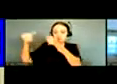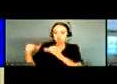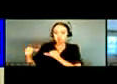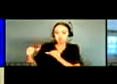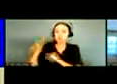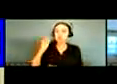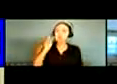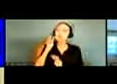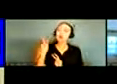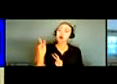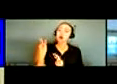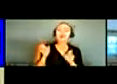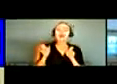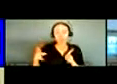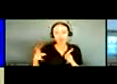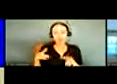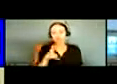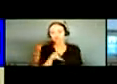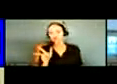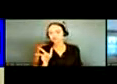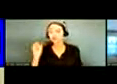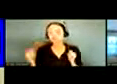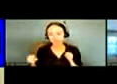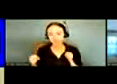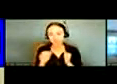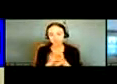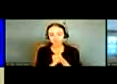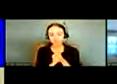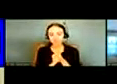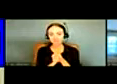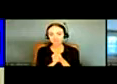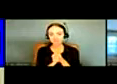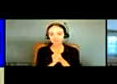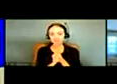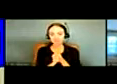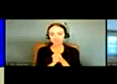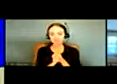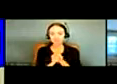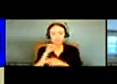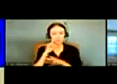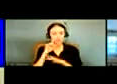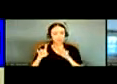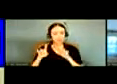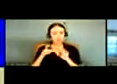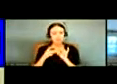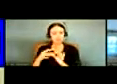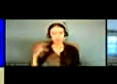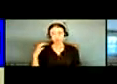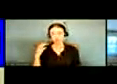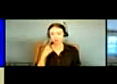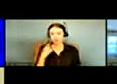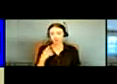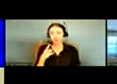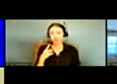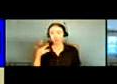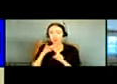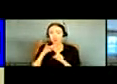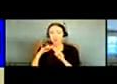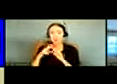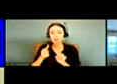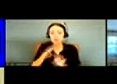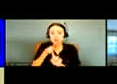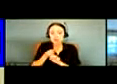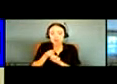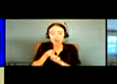And there were questions about, I think Chairman asked about the environmental impact, the